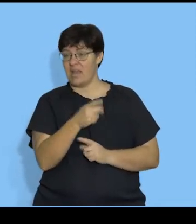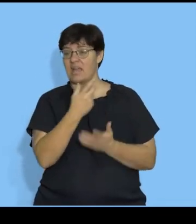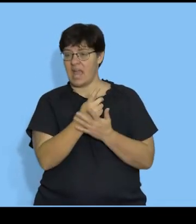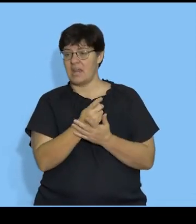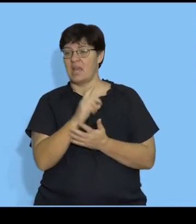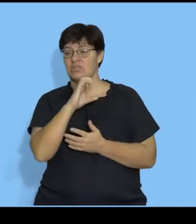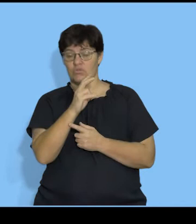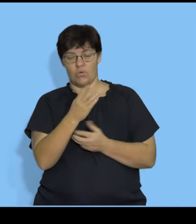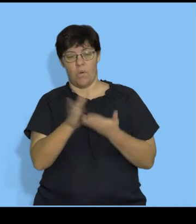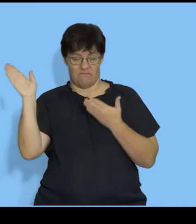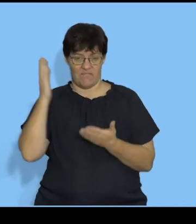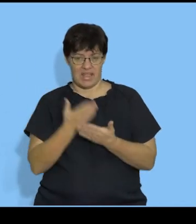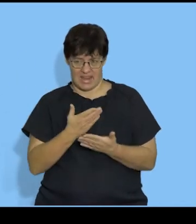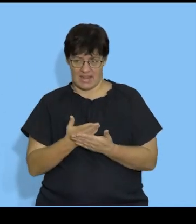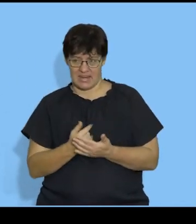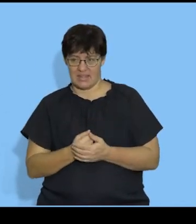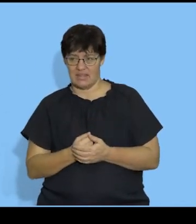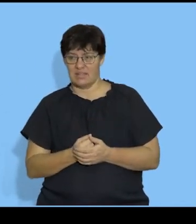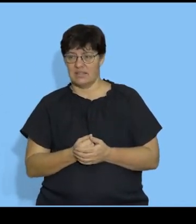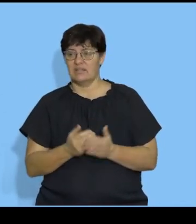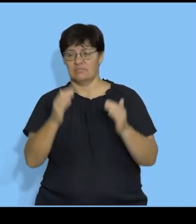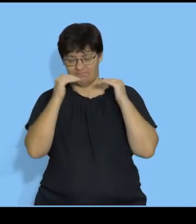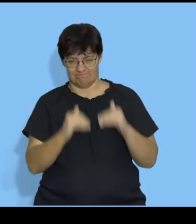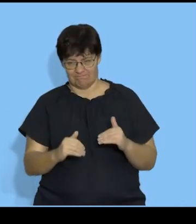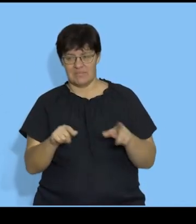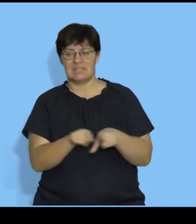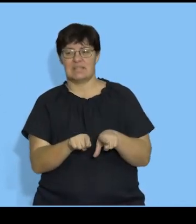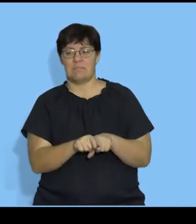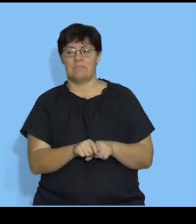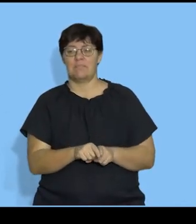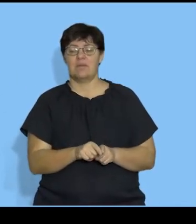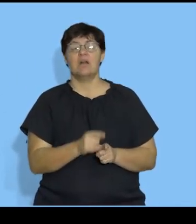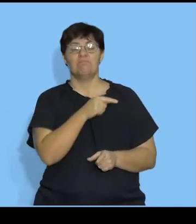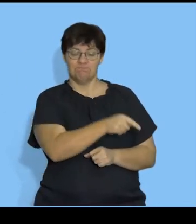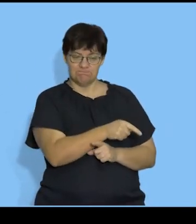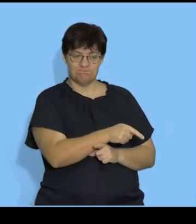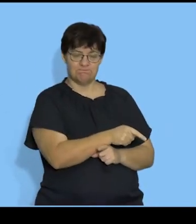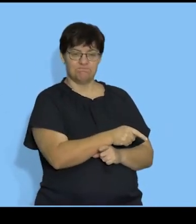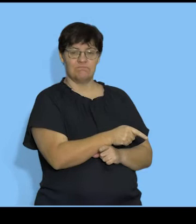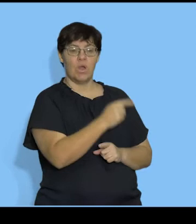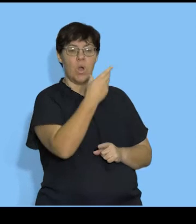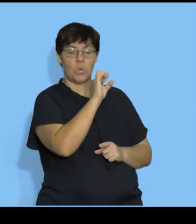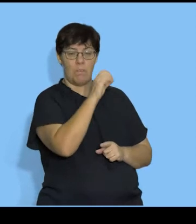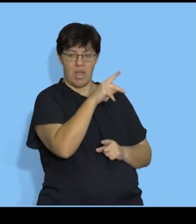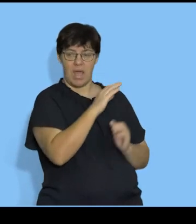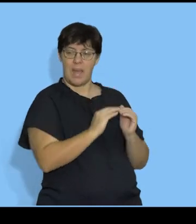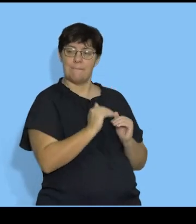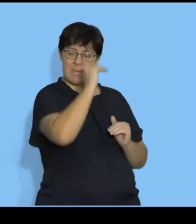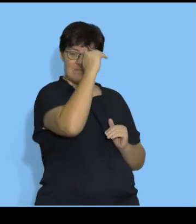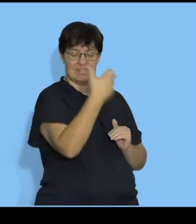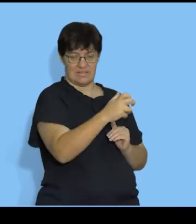at the thinking that copper is actually above silver in terms of the reactivity series, meaning